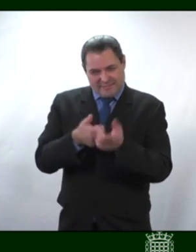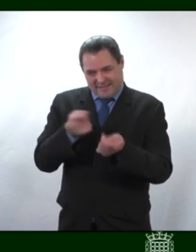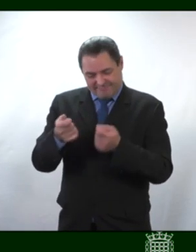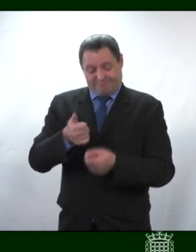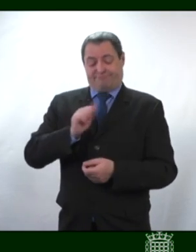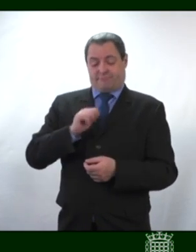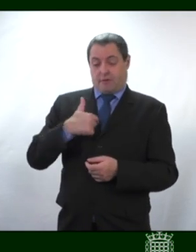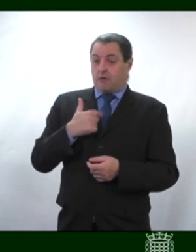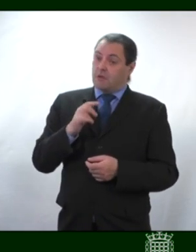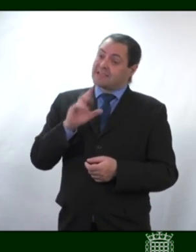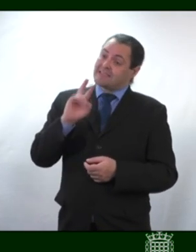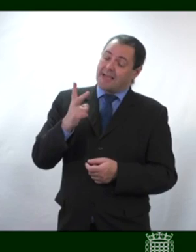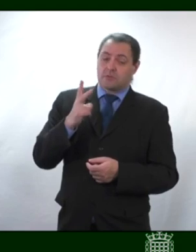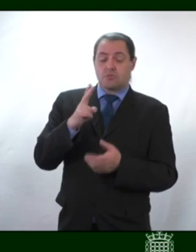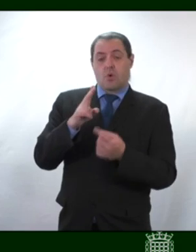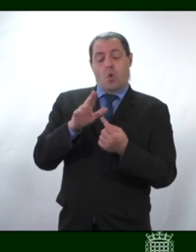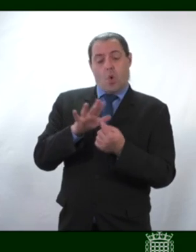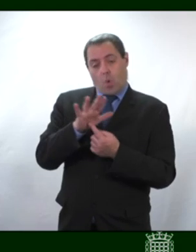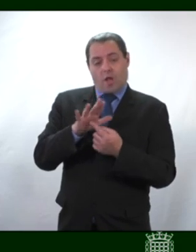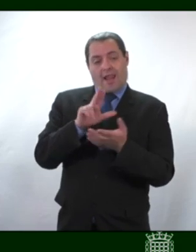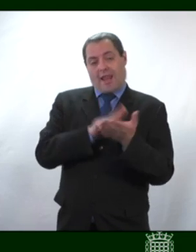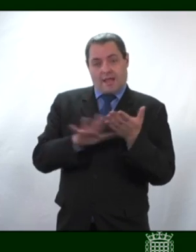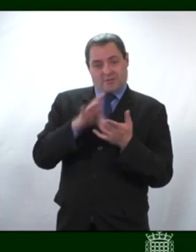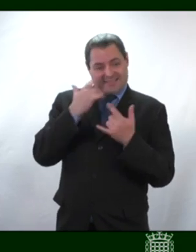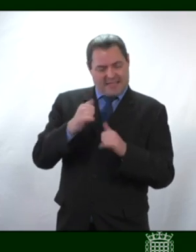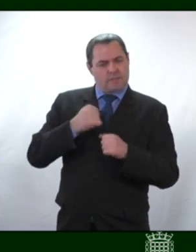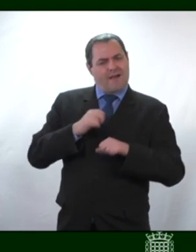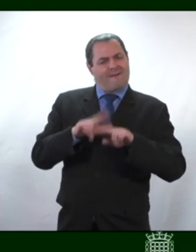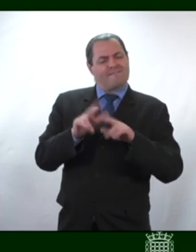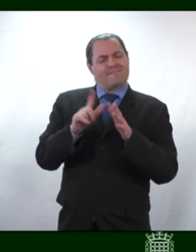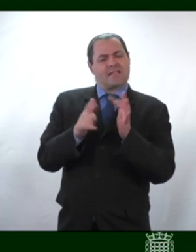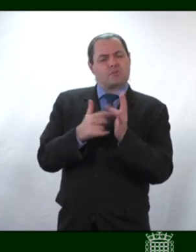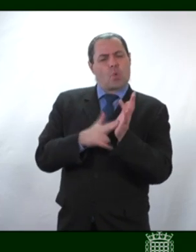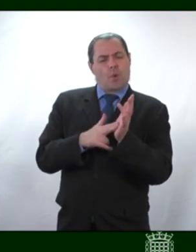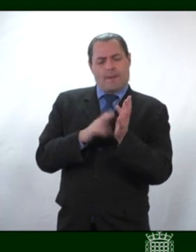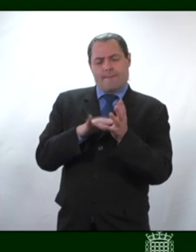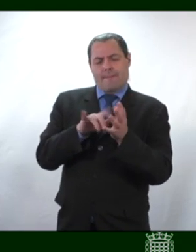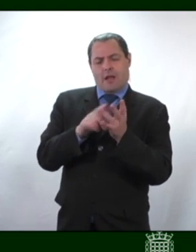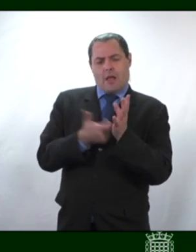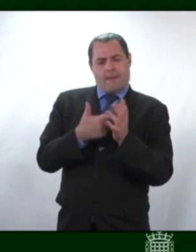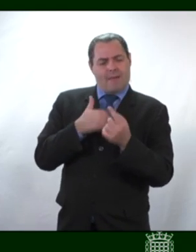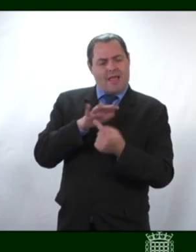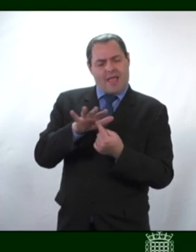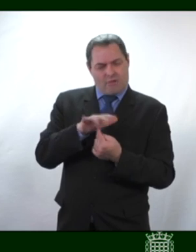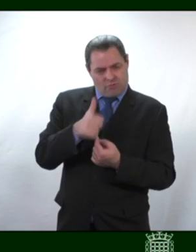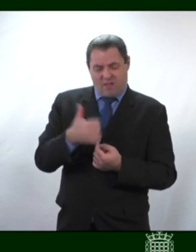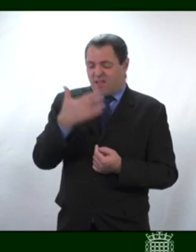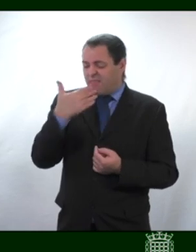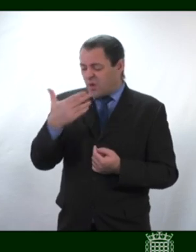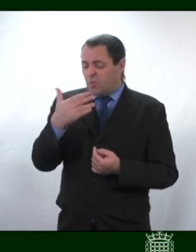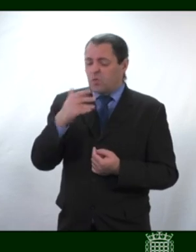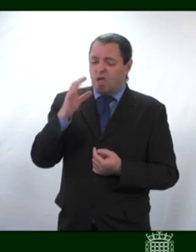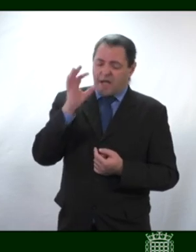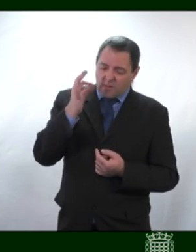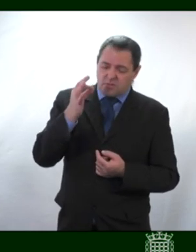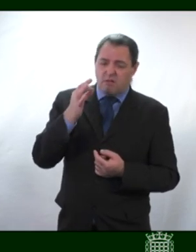local national testing centre locally in Fenton Manor in my constituency. And I thank the City Council and health